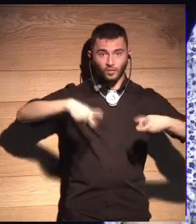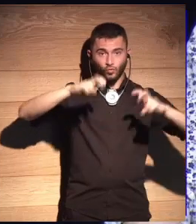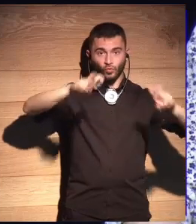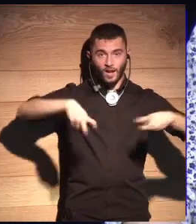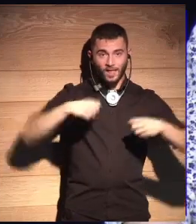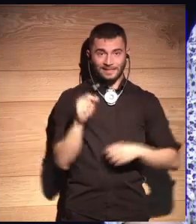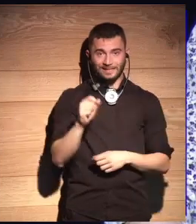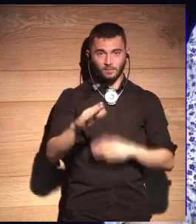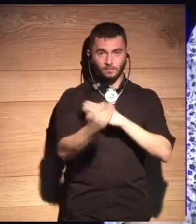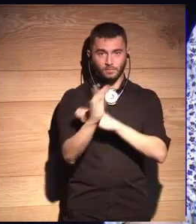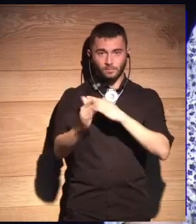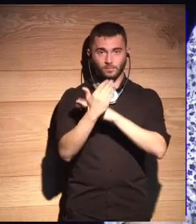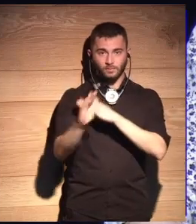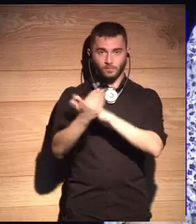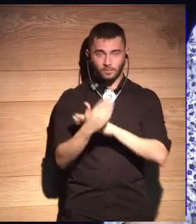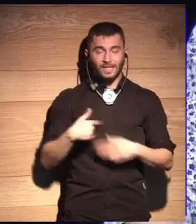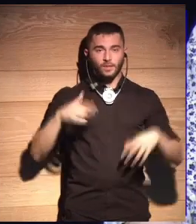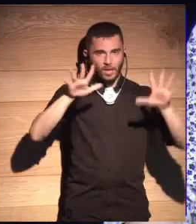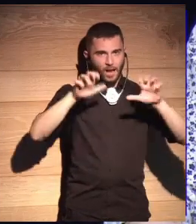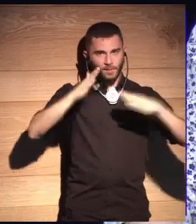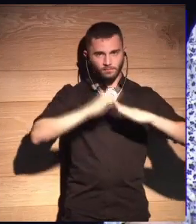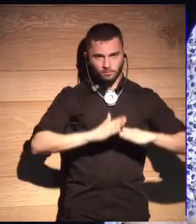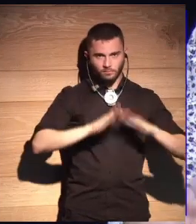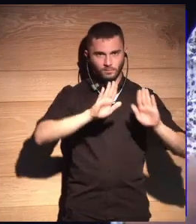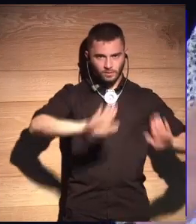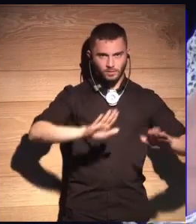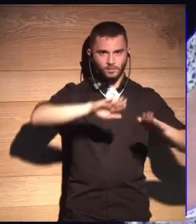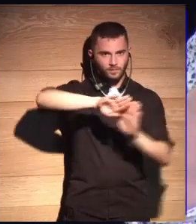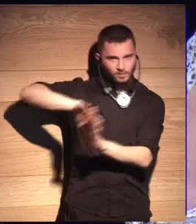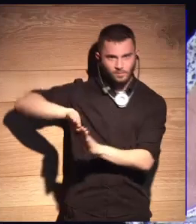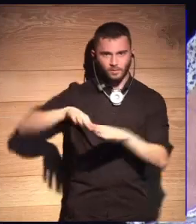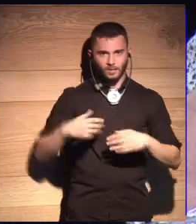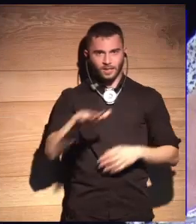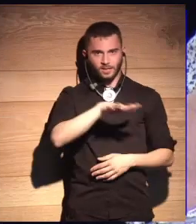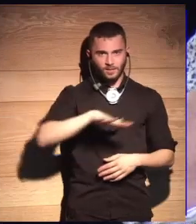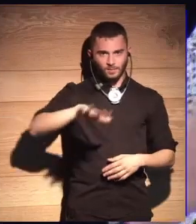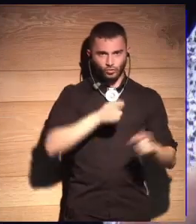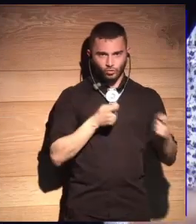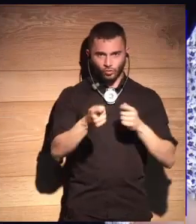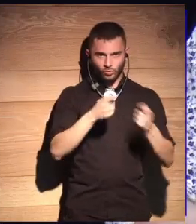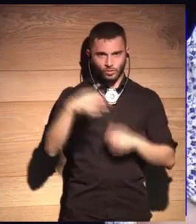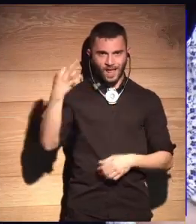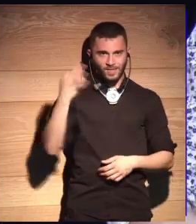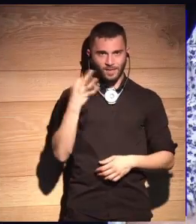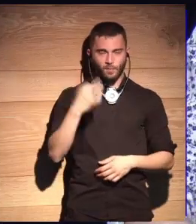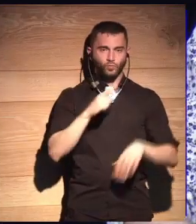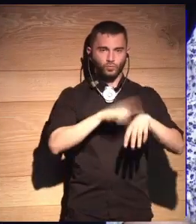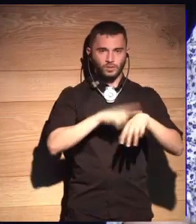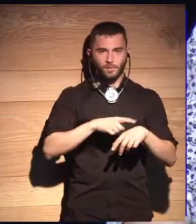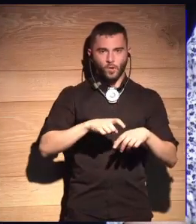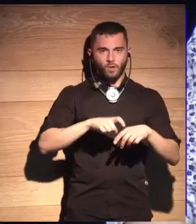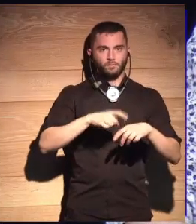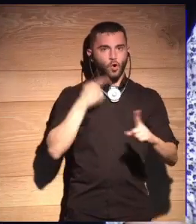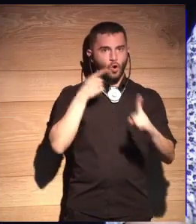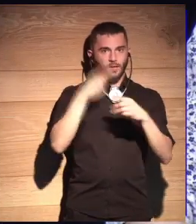constant current news that we are receiving, and we need to learn to stop and take a break and divide spaces and have